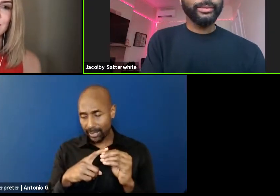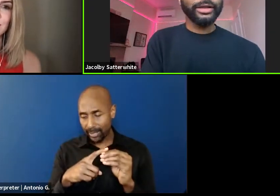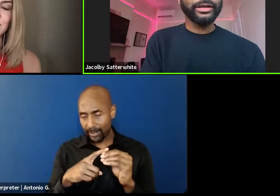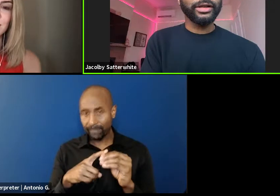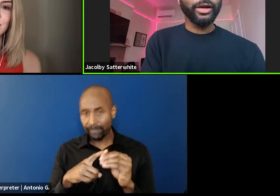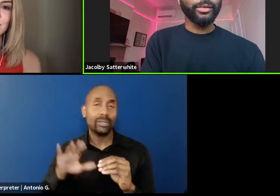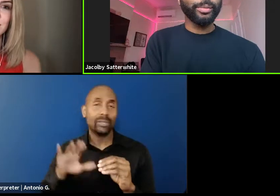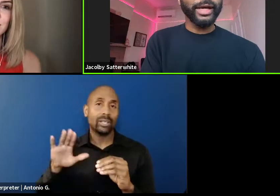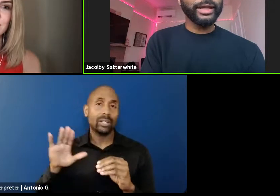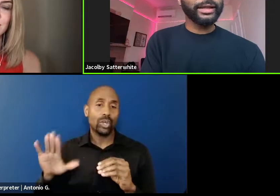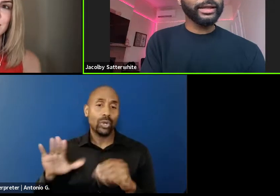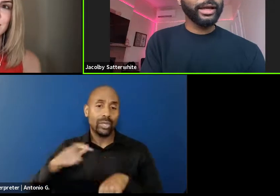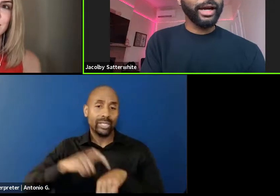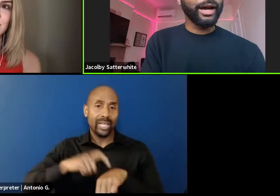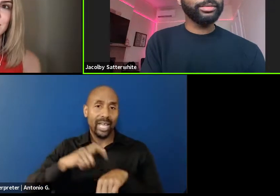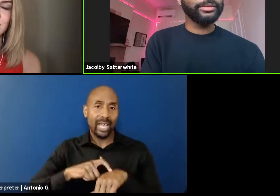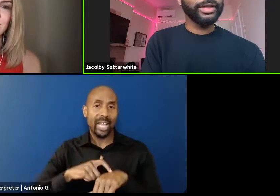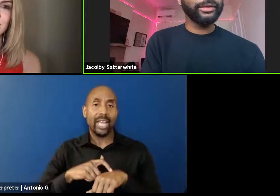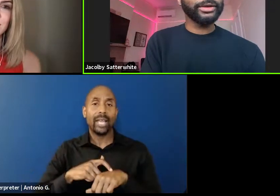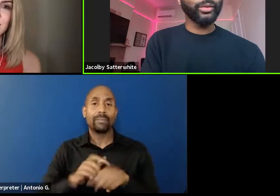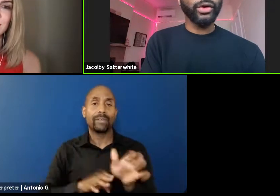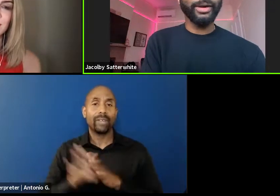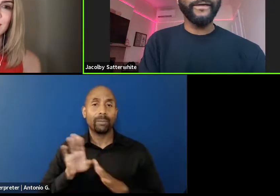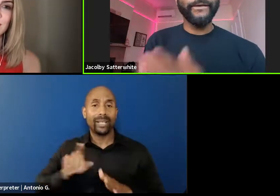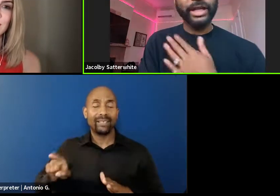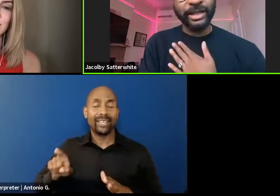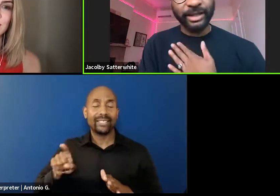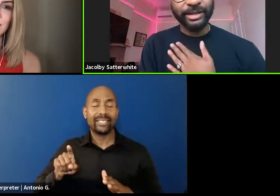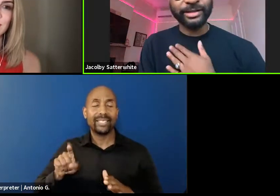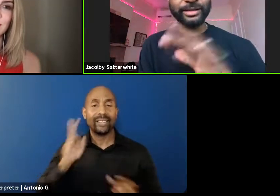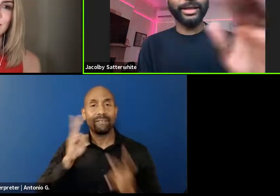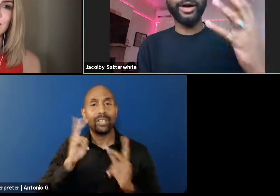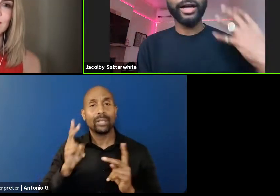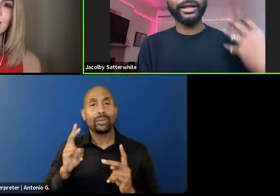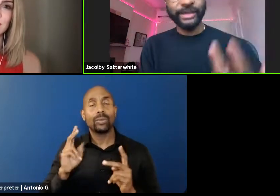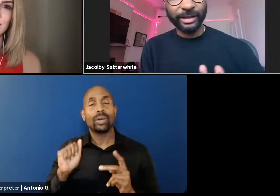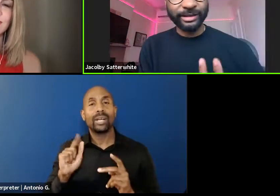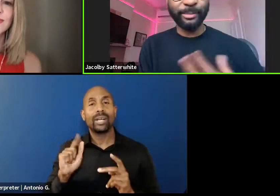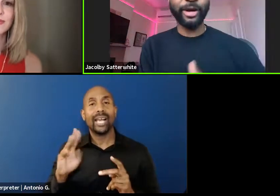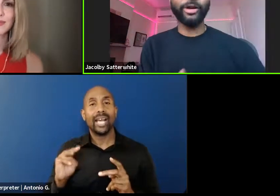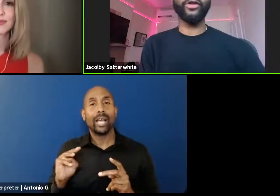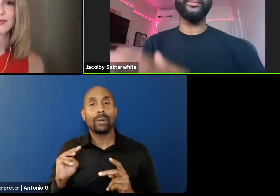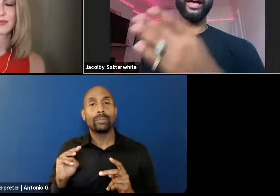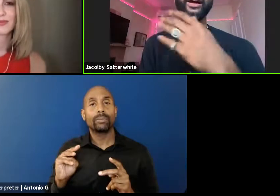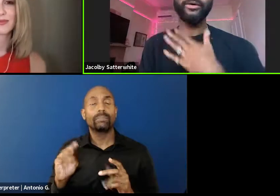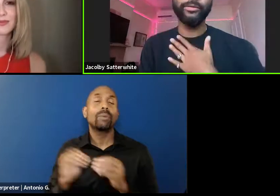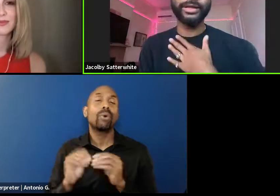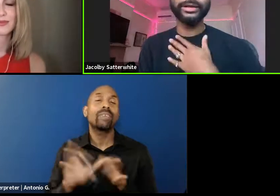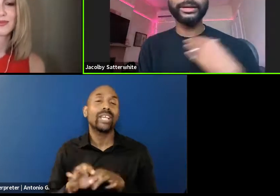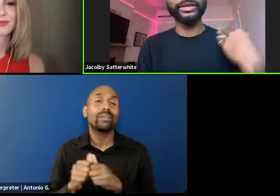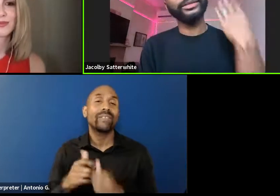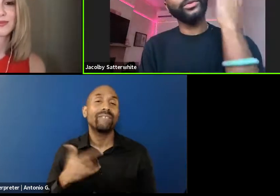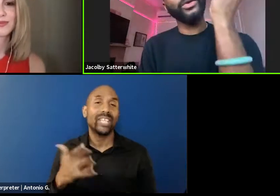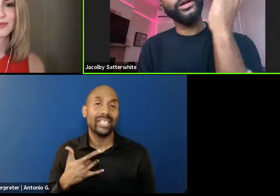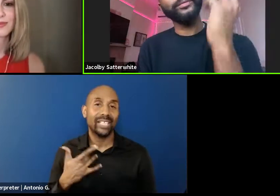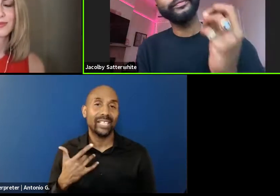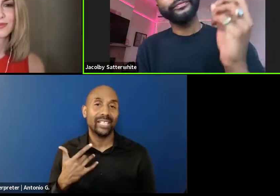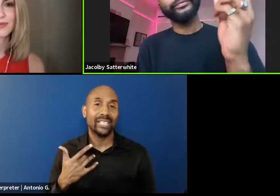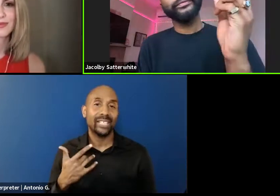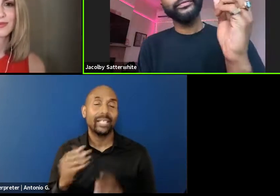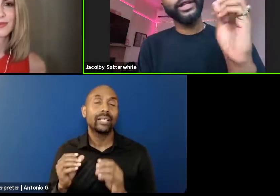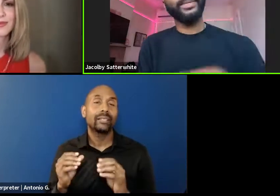her time and, you know, making this album that was more about feelings than politics and about going back home and something that's